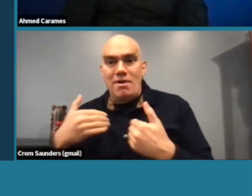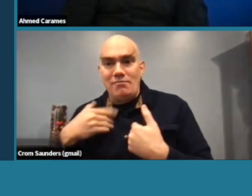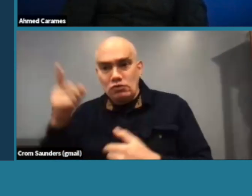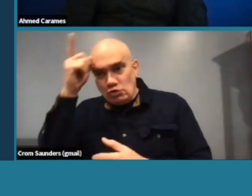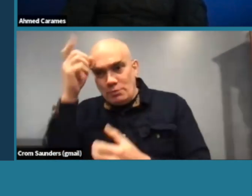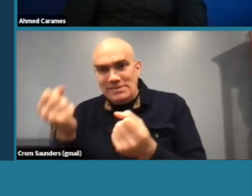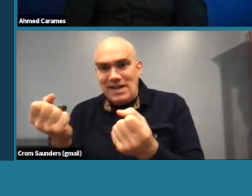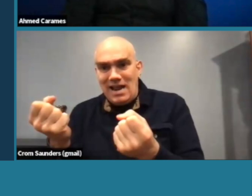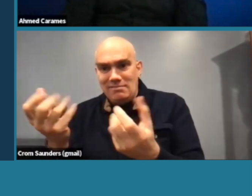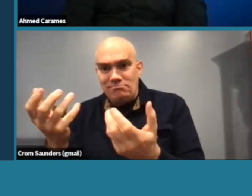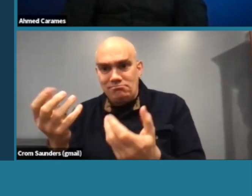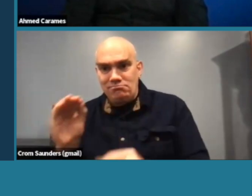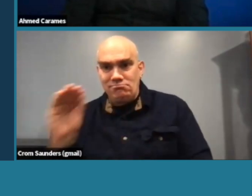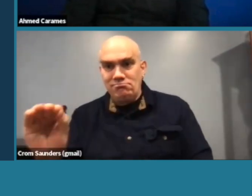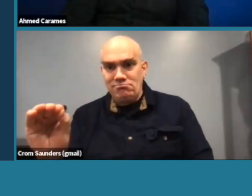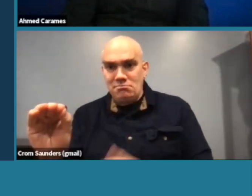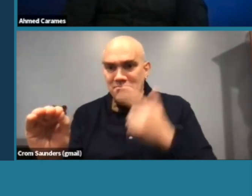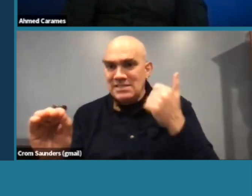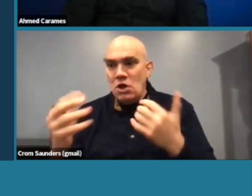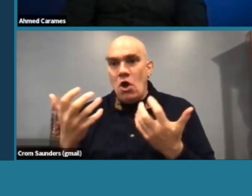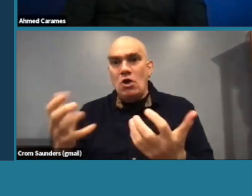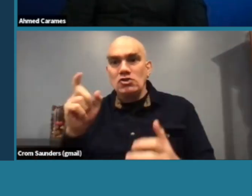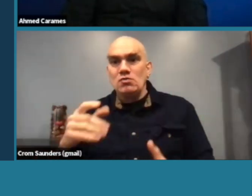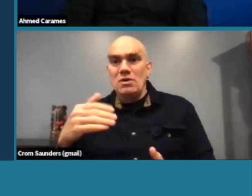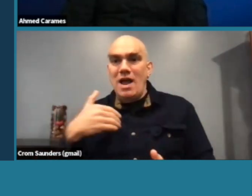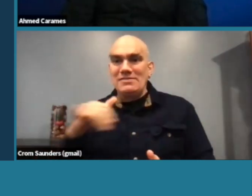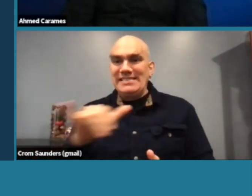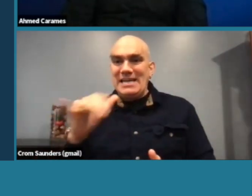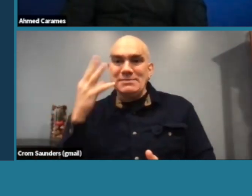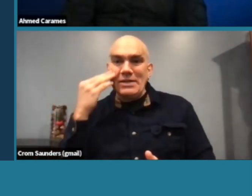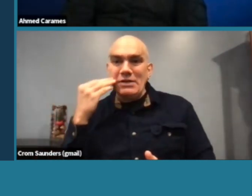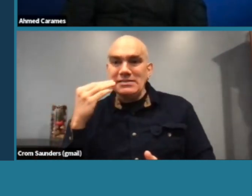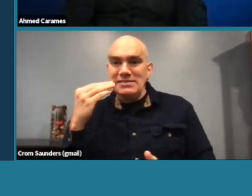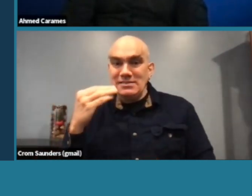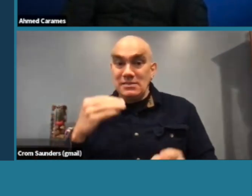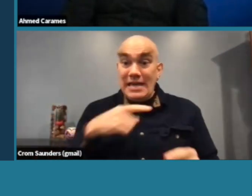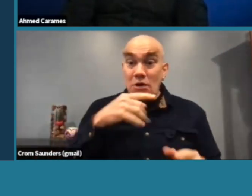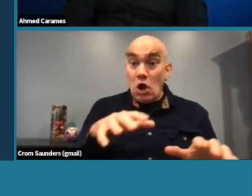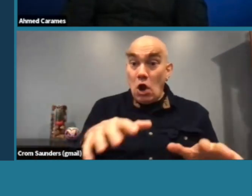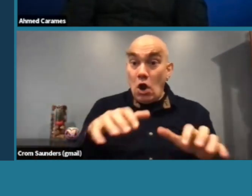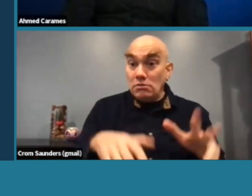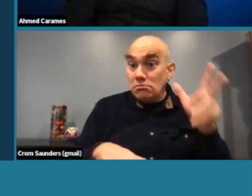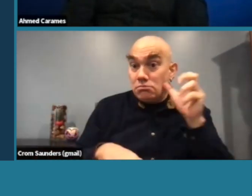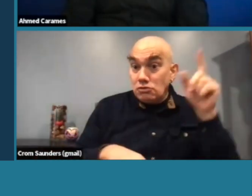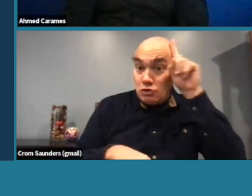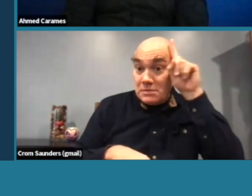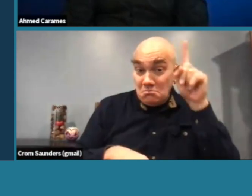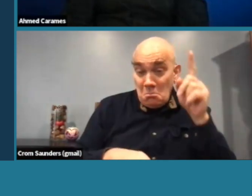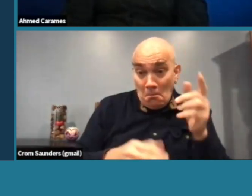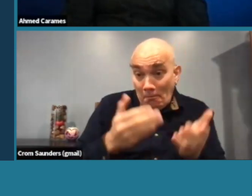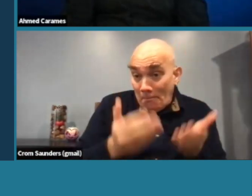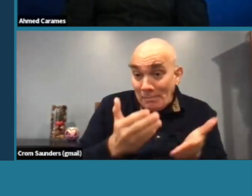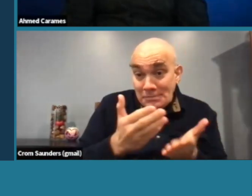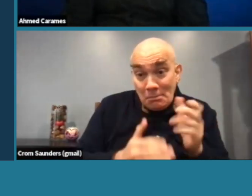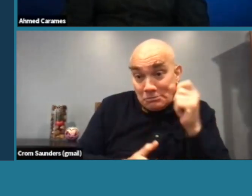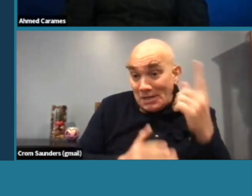is speaking German, it would be appropriate to have German Sign Language instead of American Sign Language, just so the deaf people